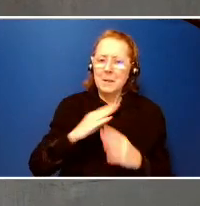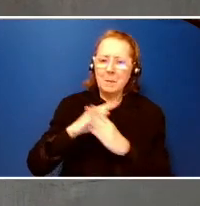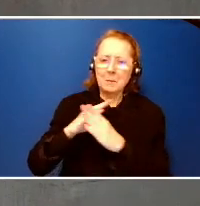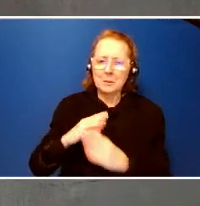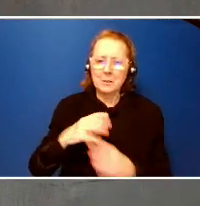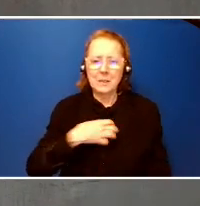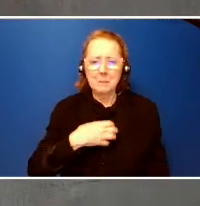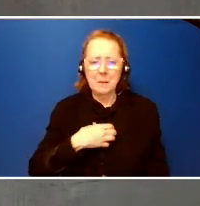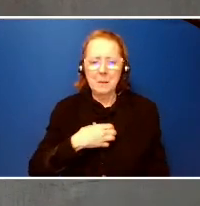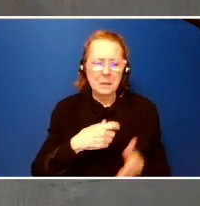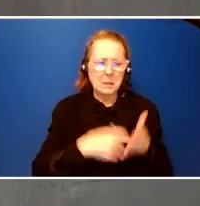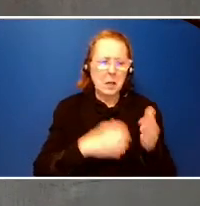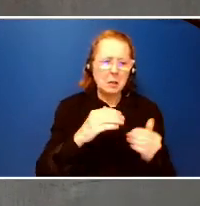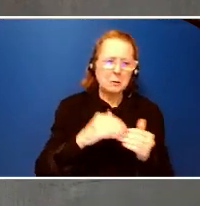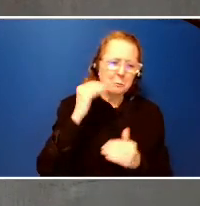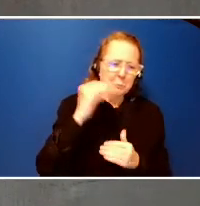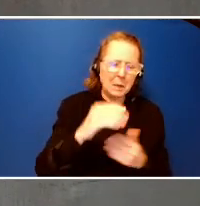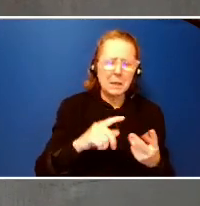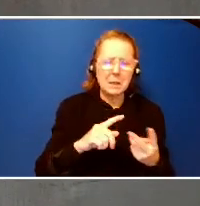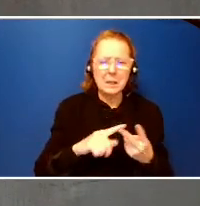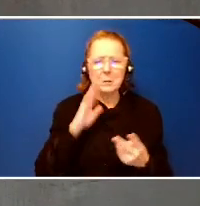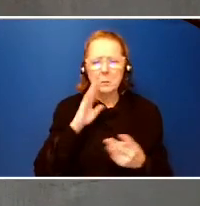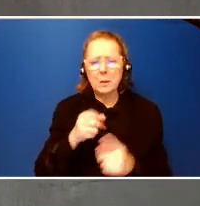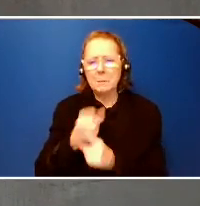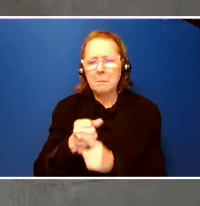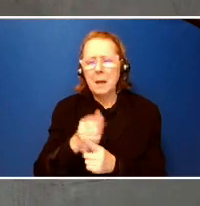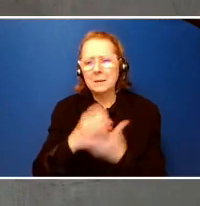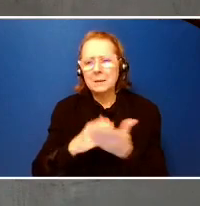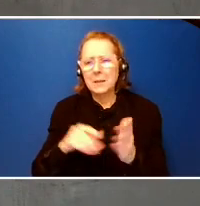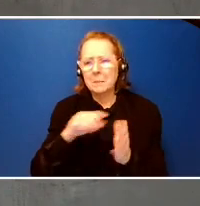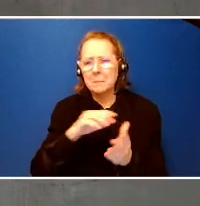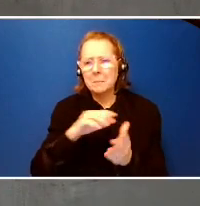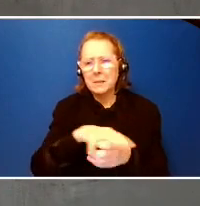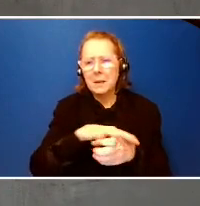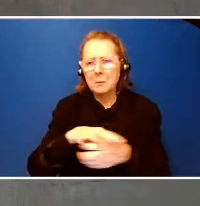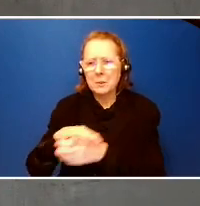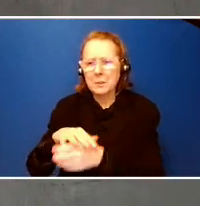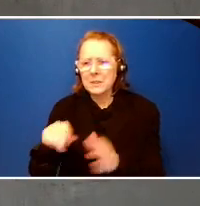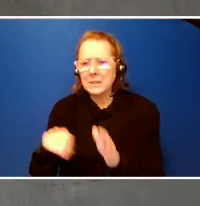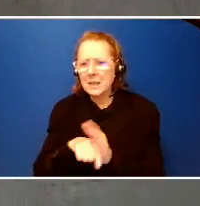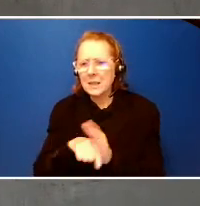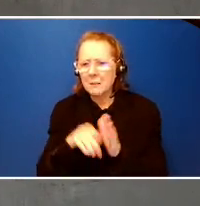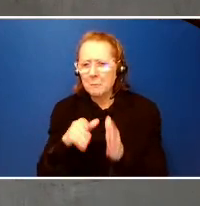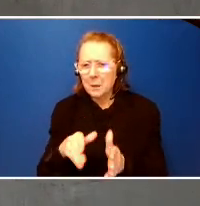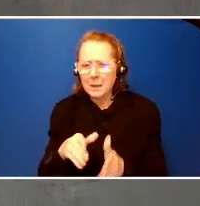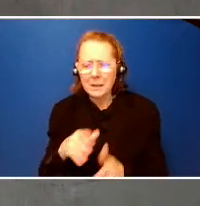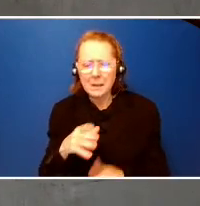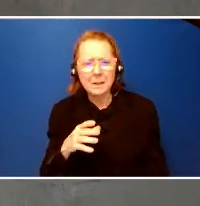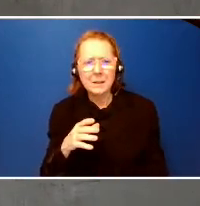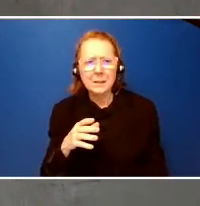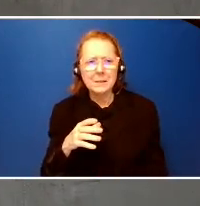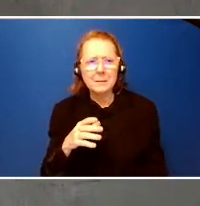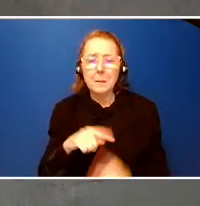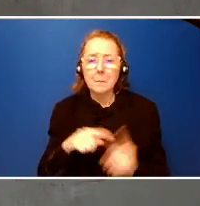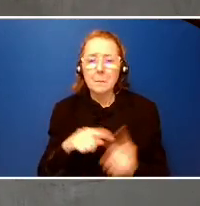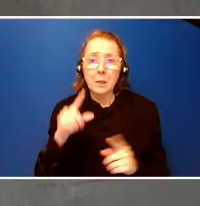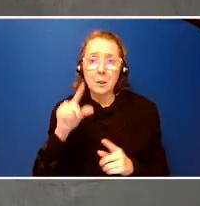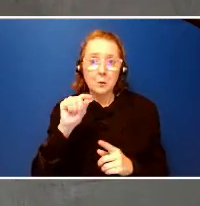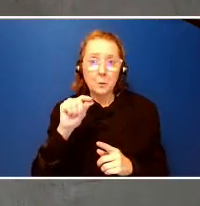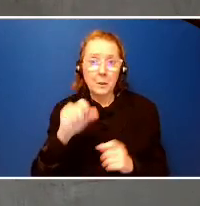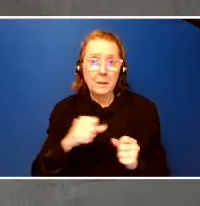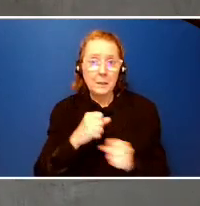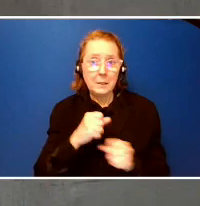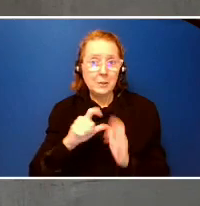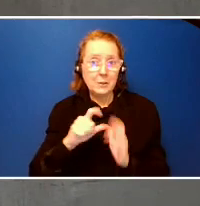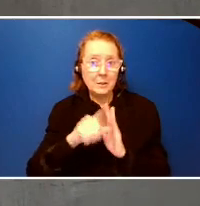too much. It was going to impact certain neighborhoods negatively and so on and so forth. But 20 years later, they've got good